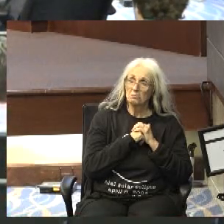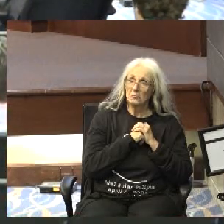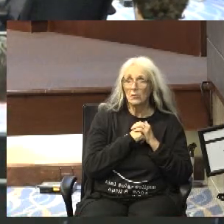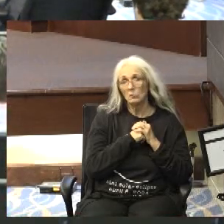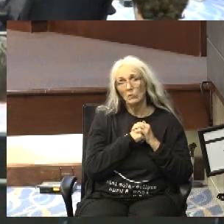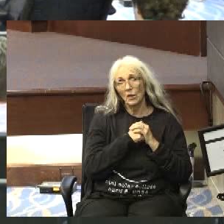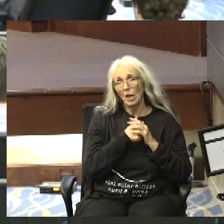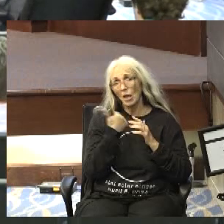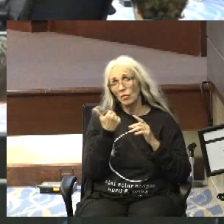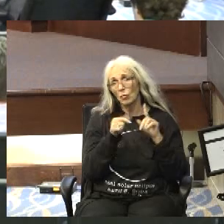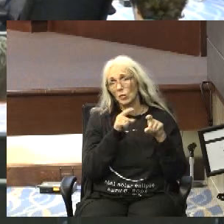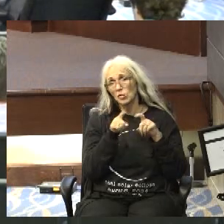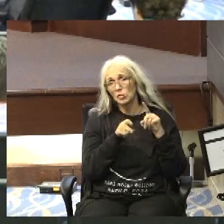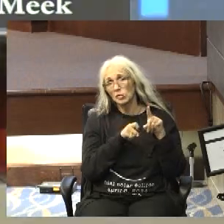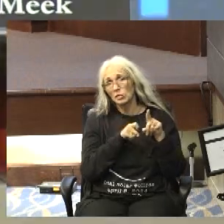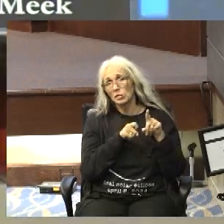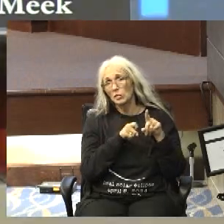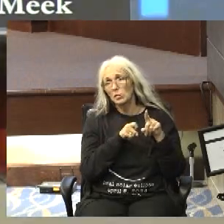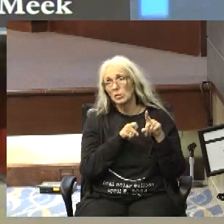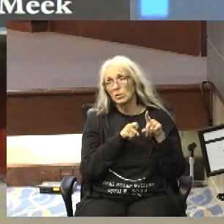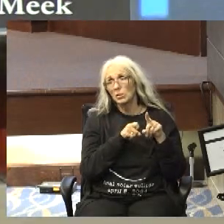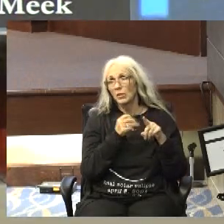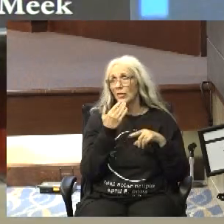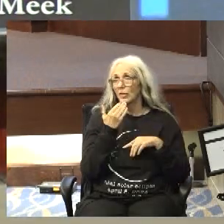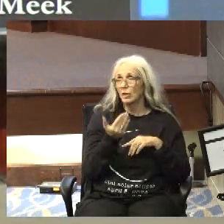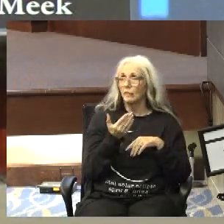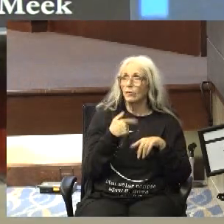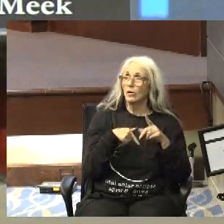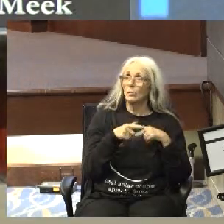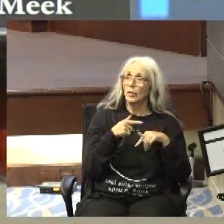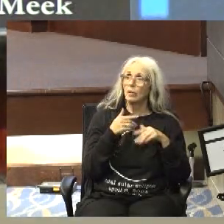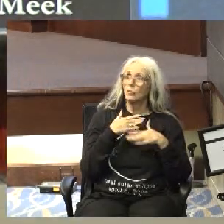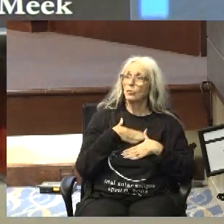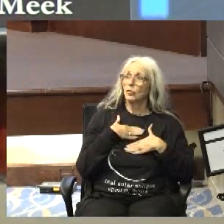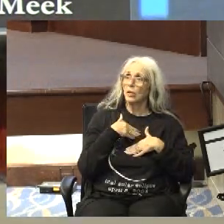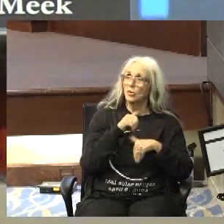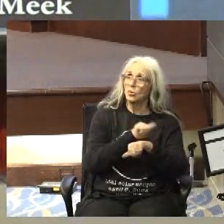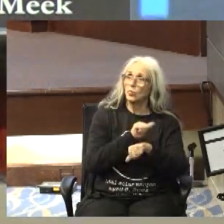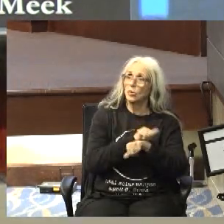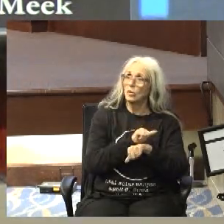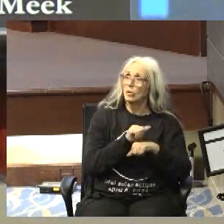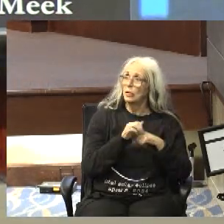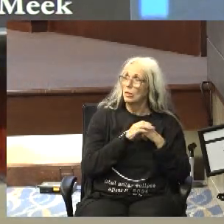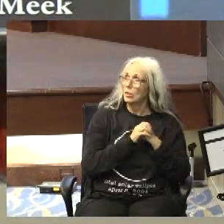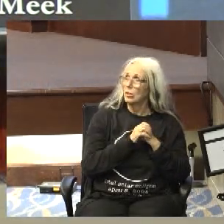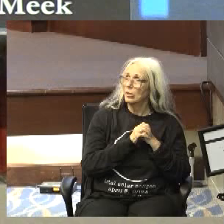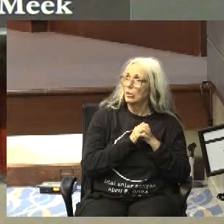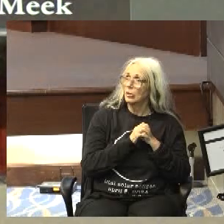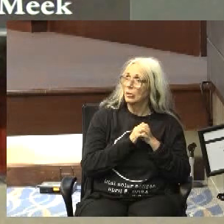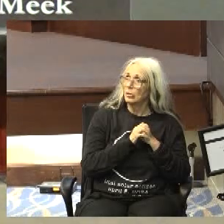Any other questions? Thank you guys for being here. We appreciate everybody's work on this.